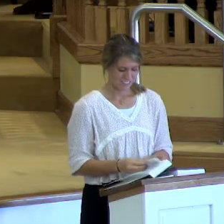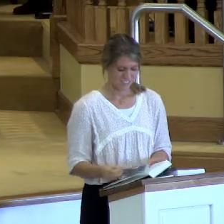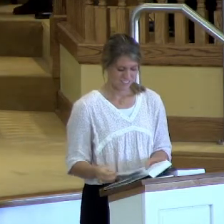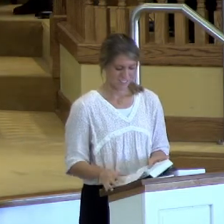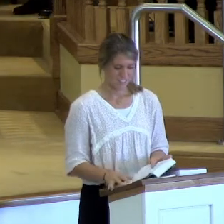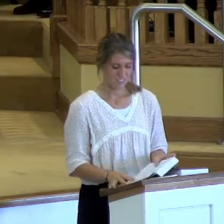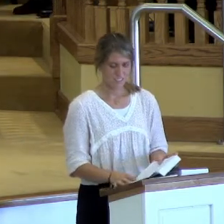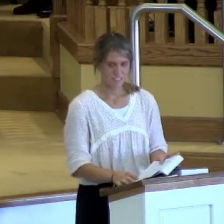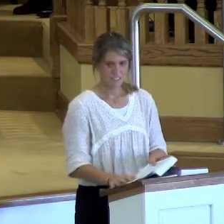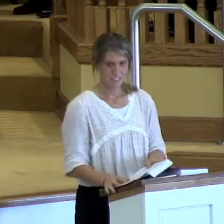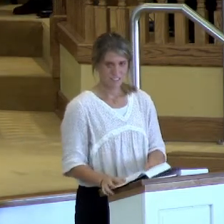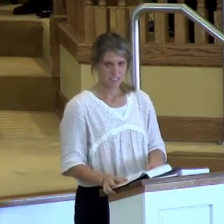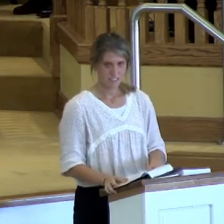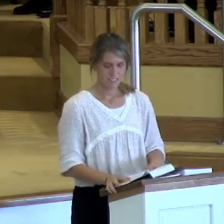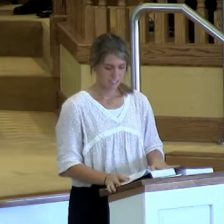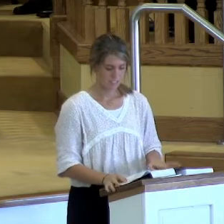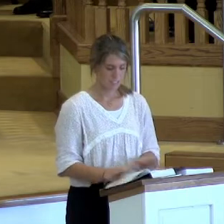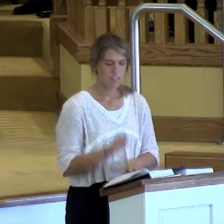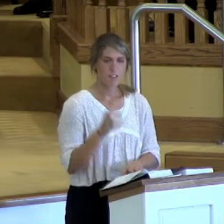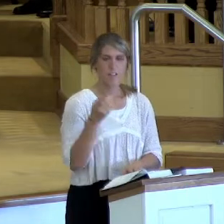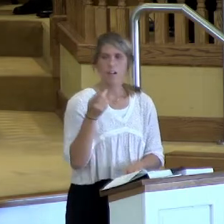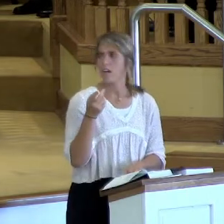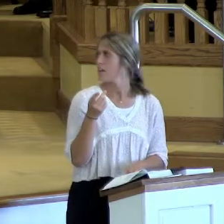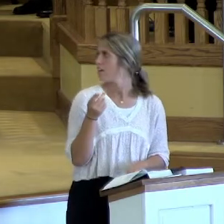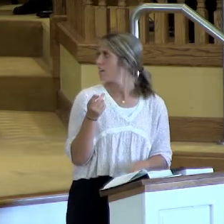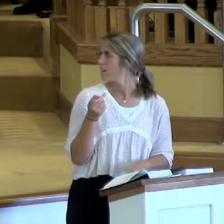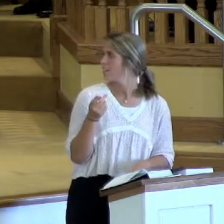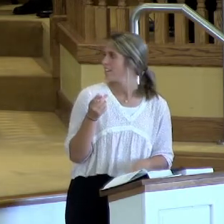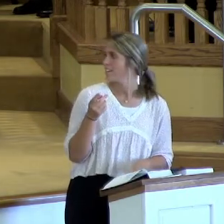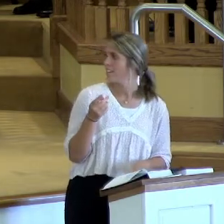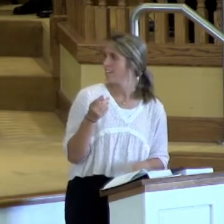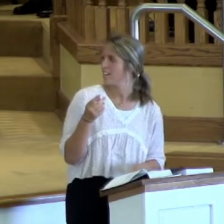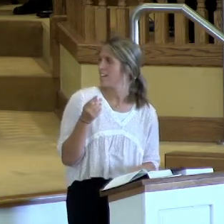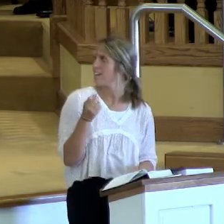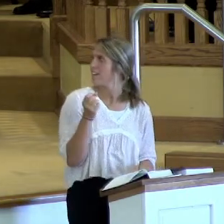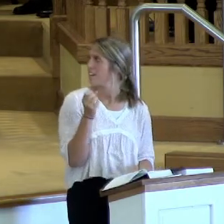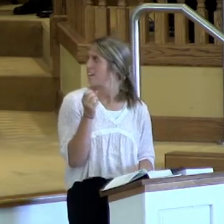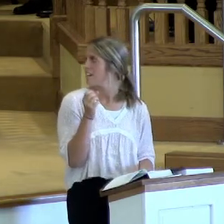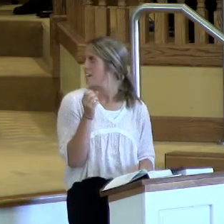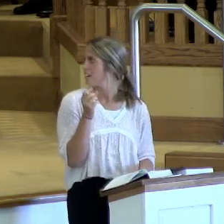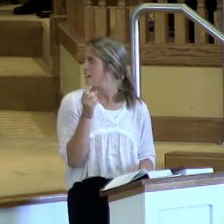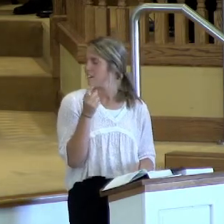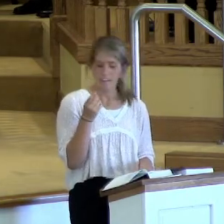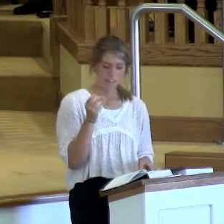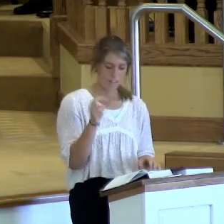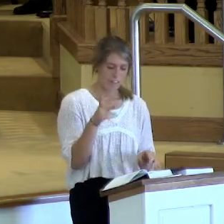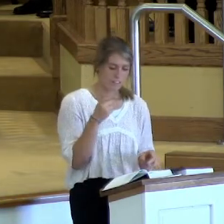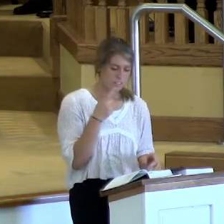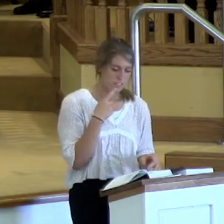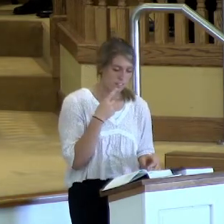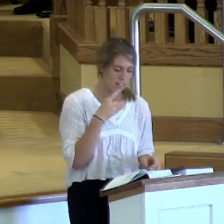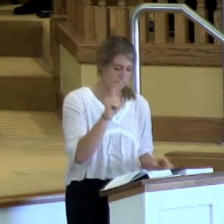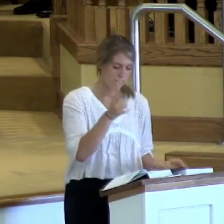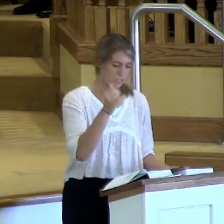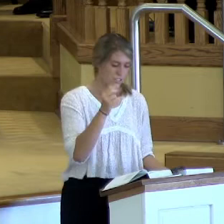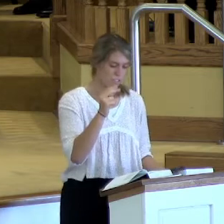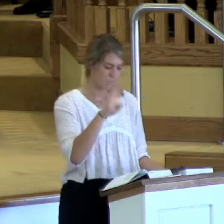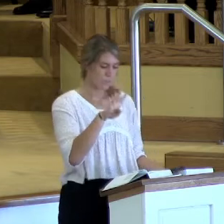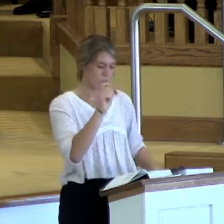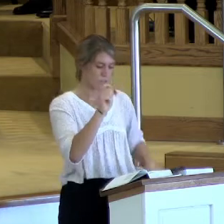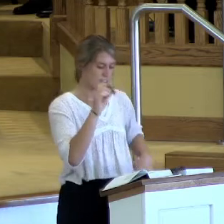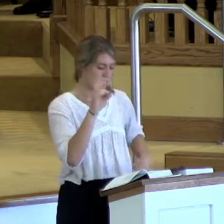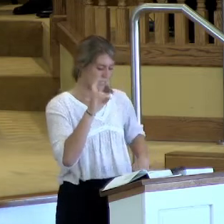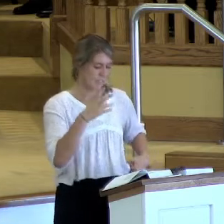To Salty. That's what it's, wow. Nobody. Salty the singing songbook. Yes, yeah. Salty the singing songbook.